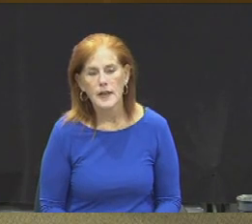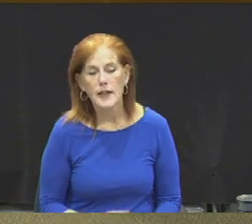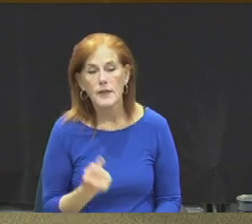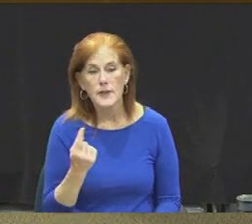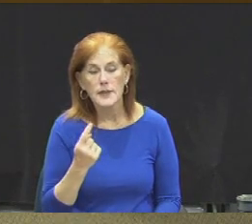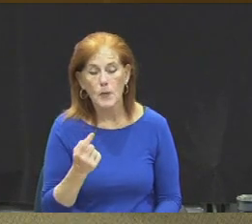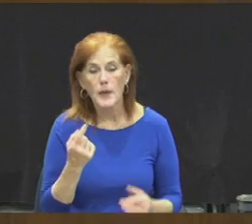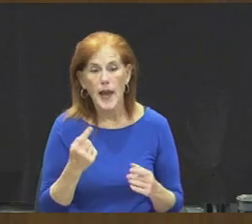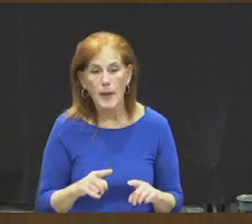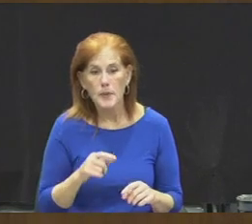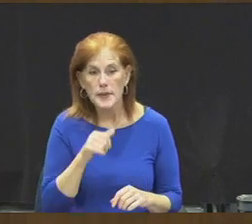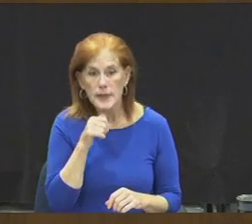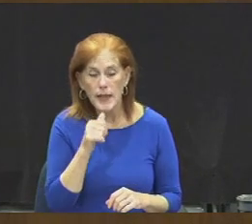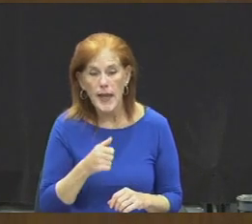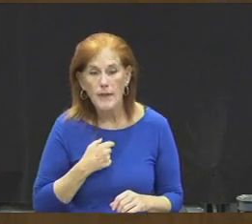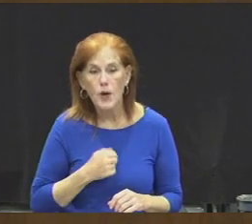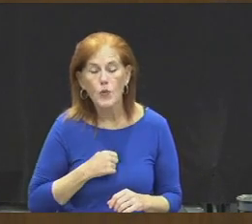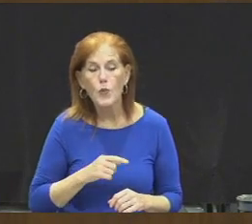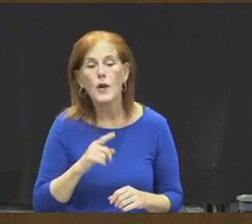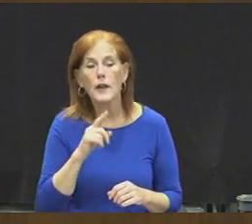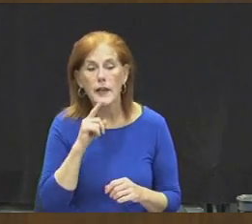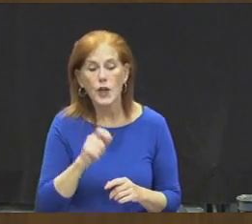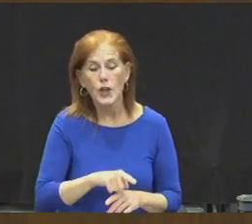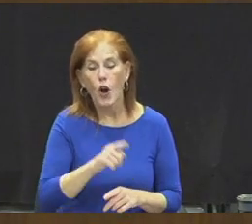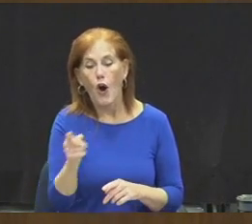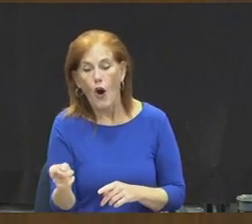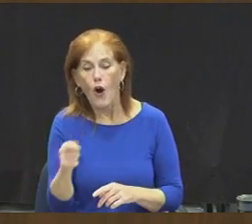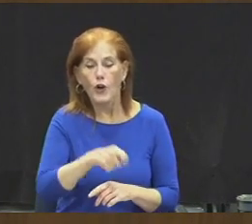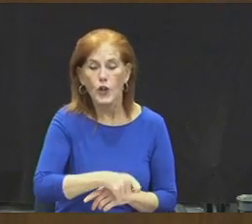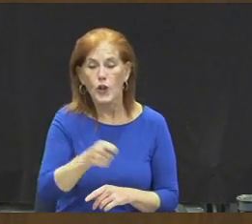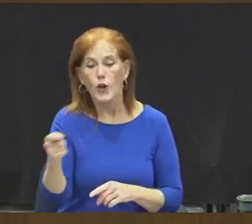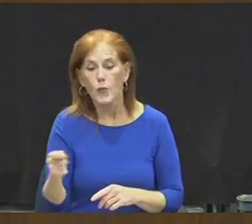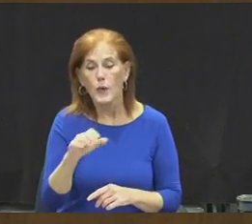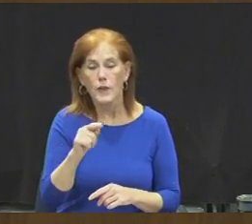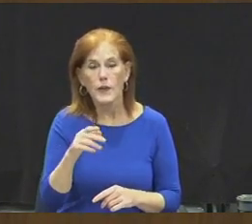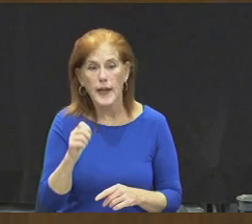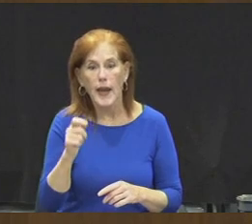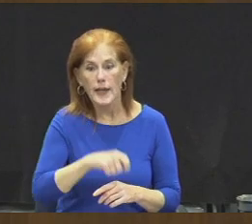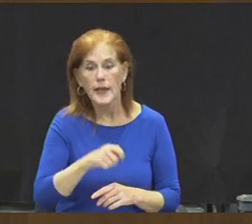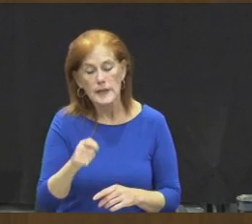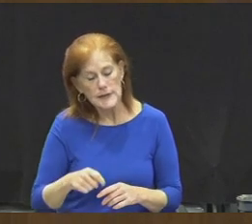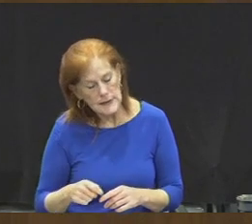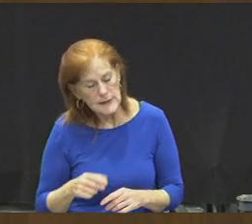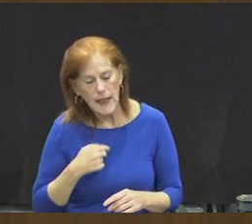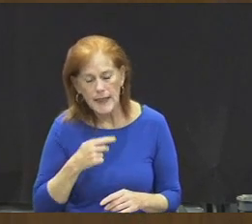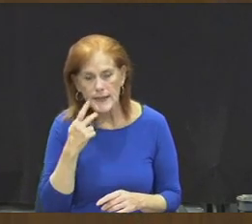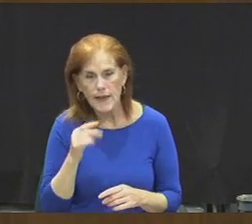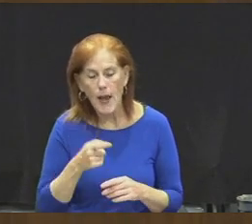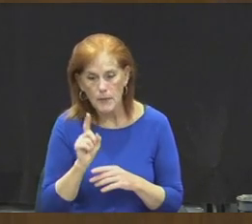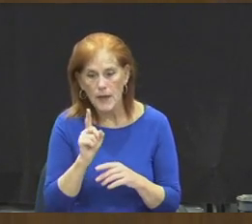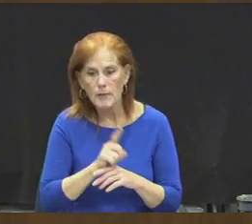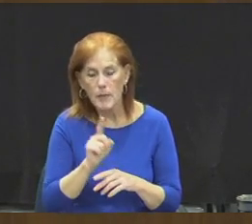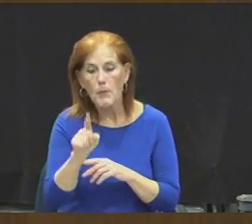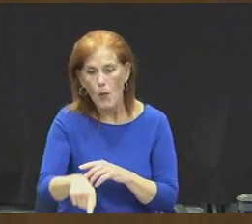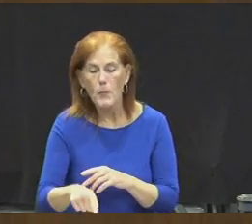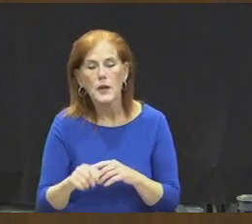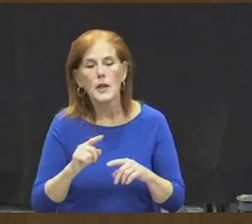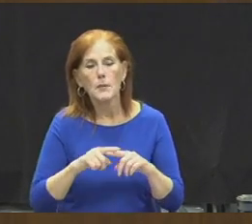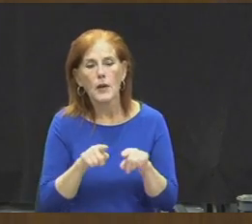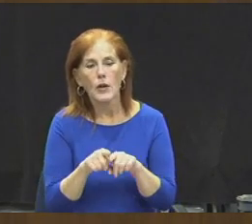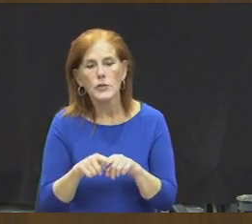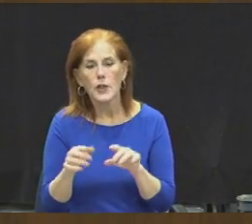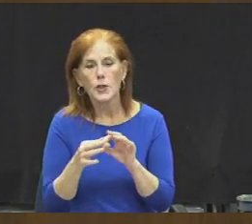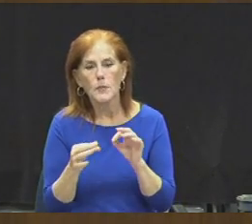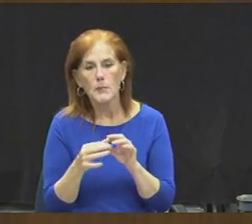not have a really good arc with their cane, I can see them. I can see this Yeah. going. But also, if you, like you said, the situation